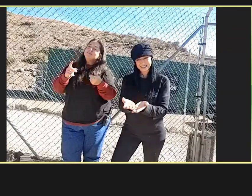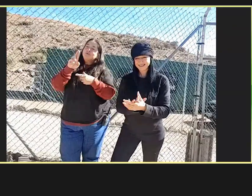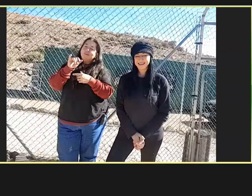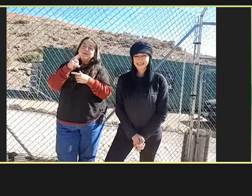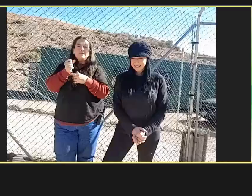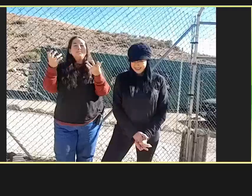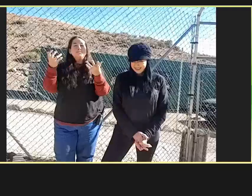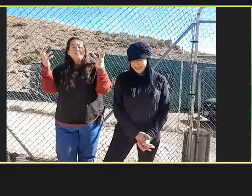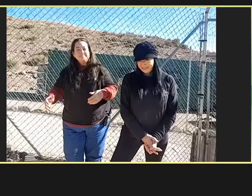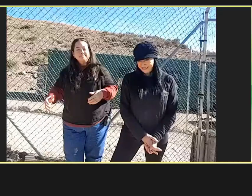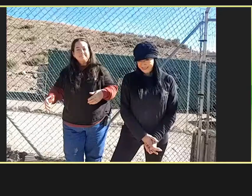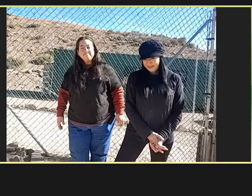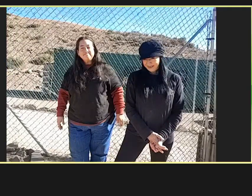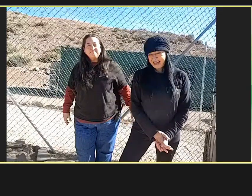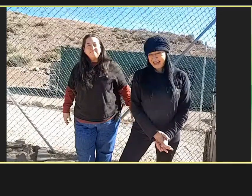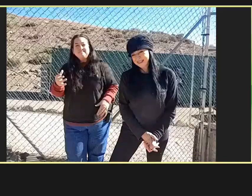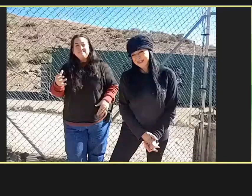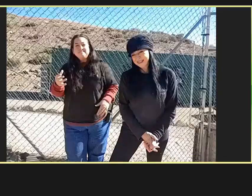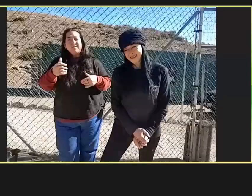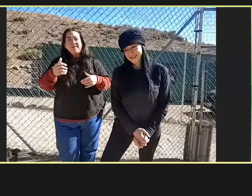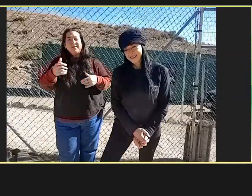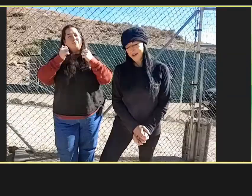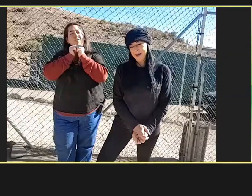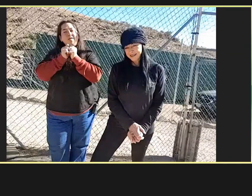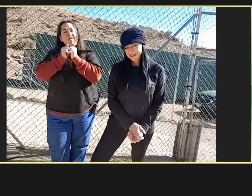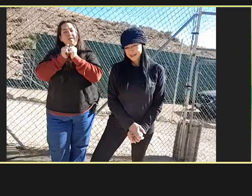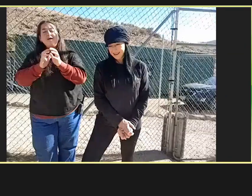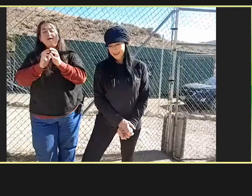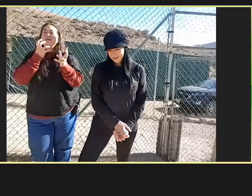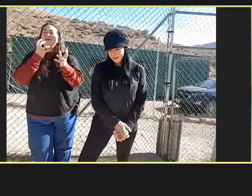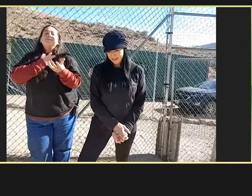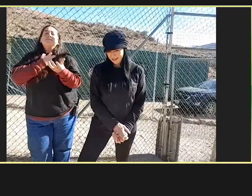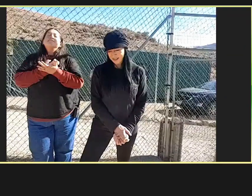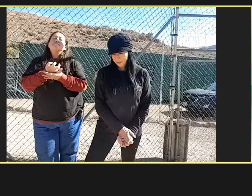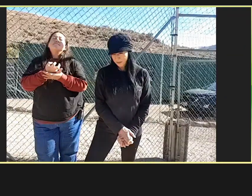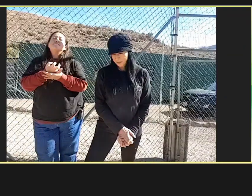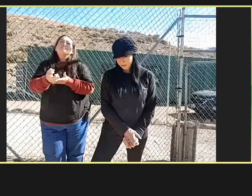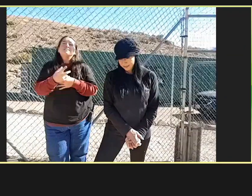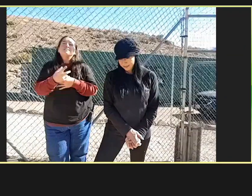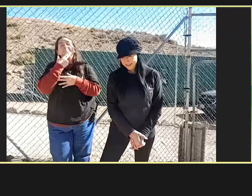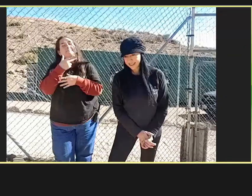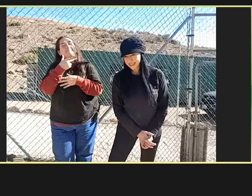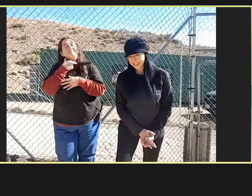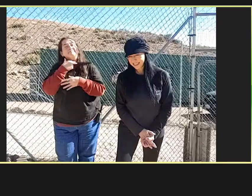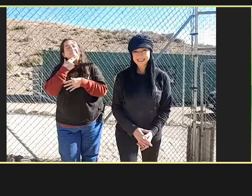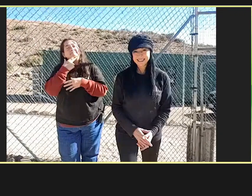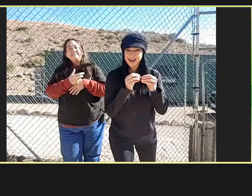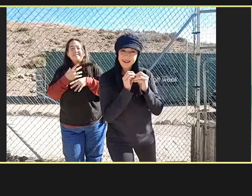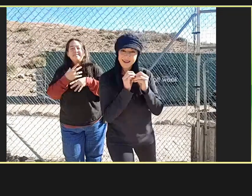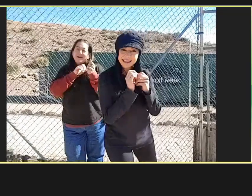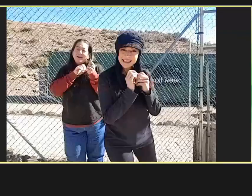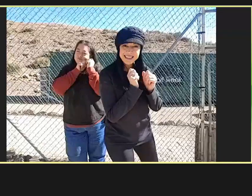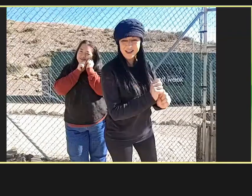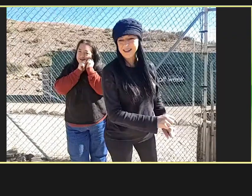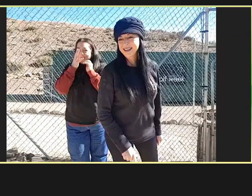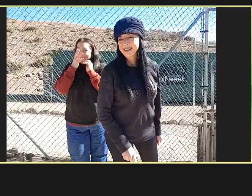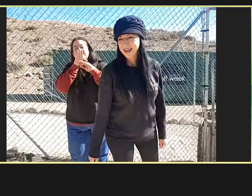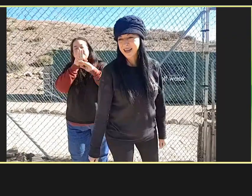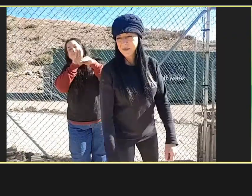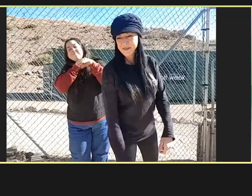and happened to be Riggs. So now they live together and they're madly in love. It's very cute. So they like